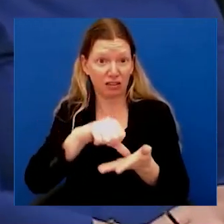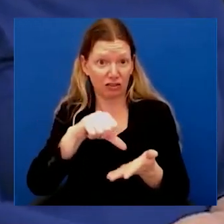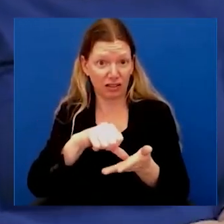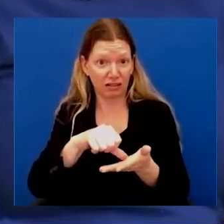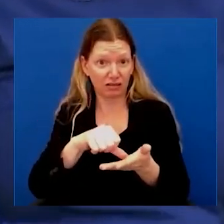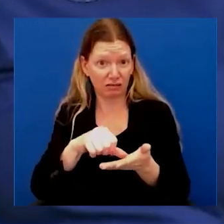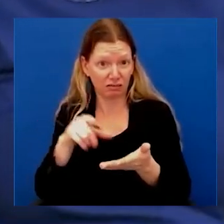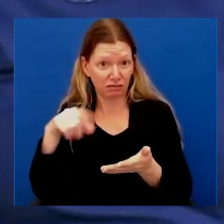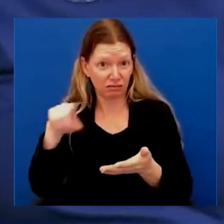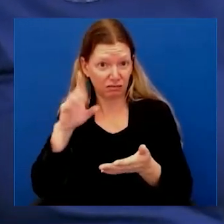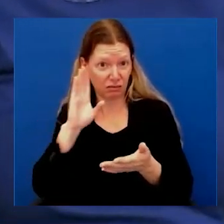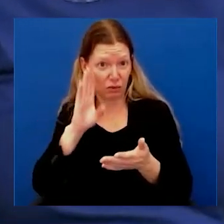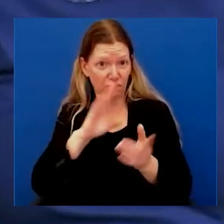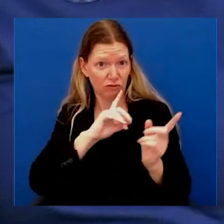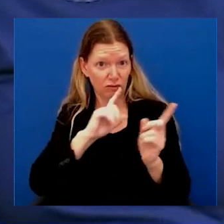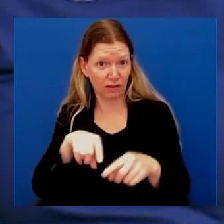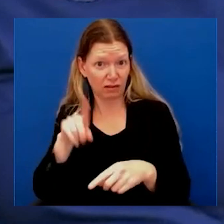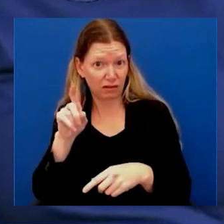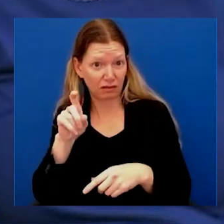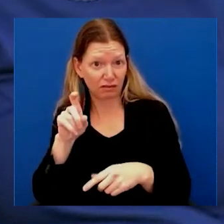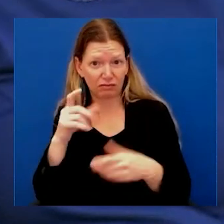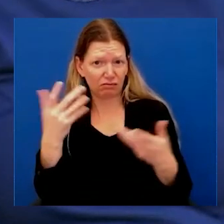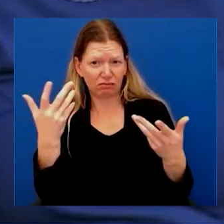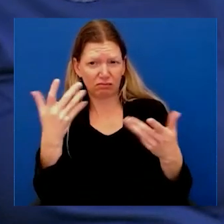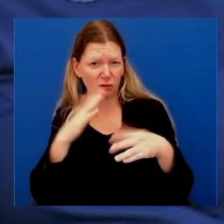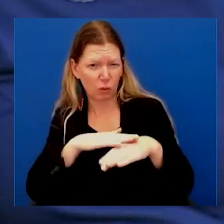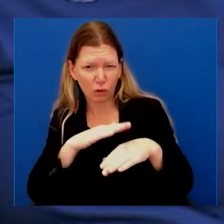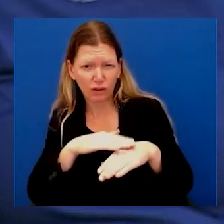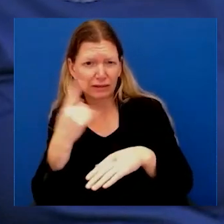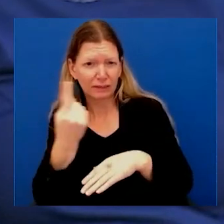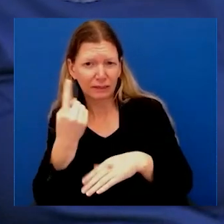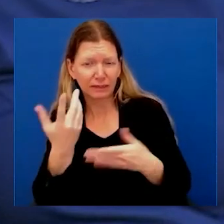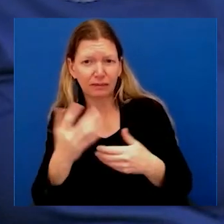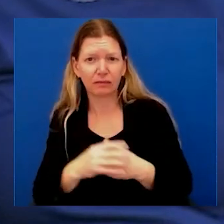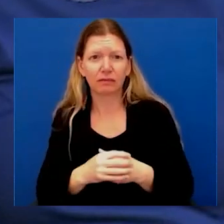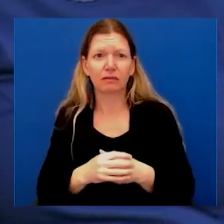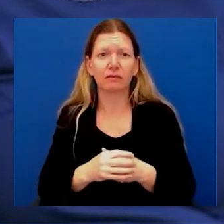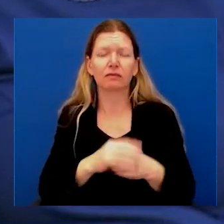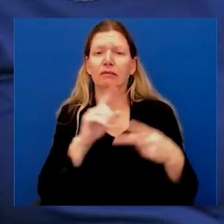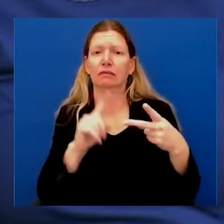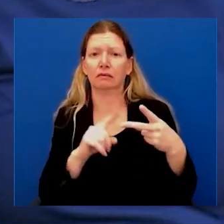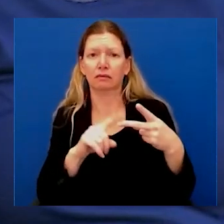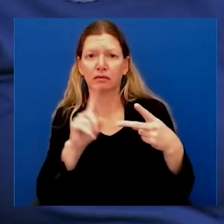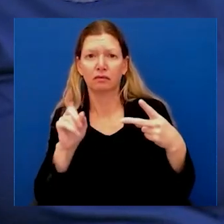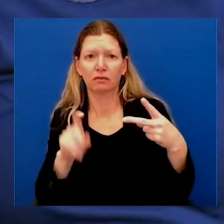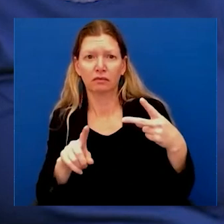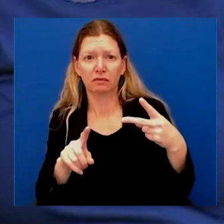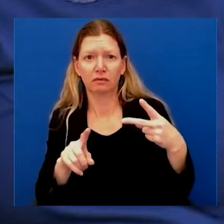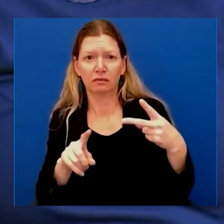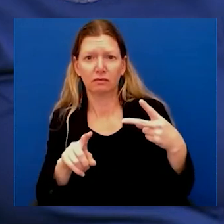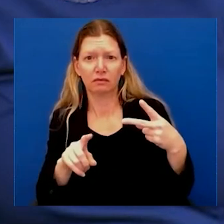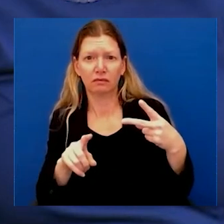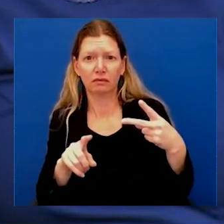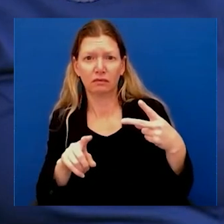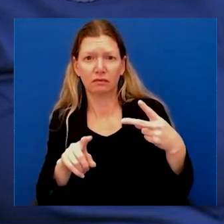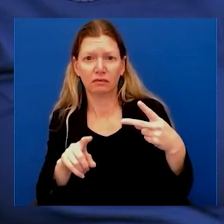more specifically, could that be read as a tacit acknowledgement by Iran that the U.S. can keep the Mideast conflict from